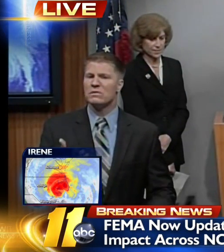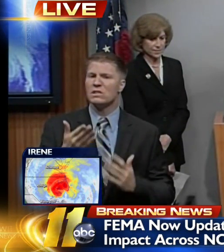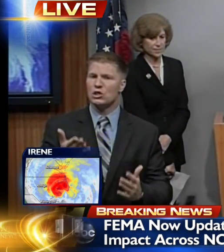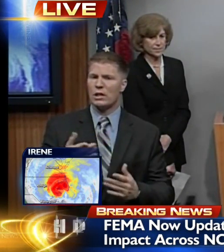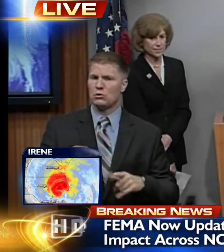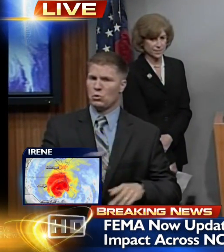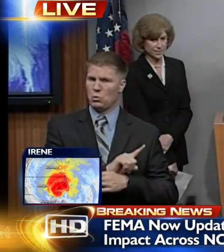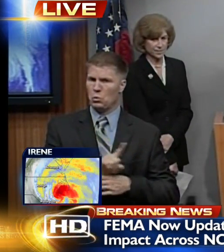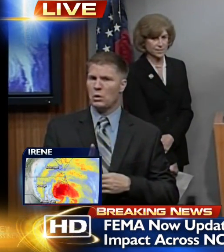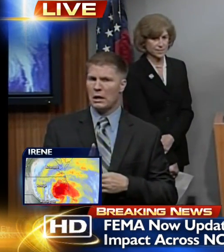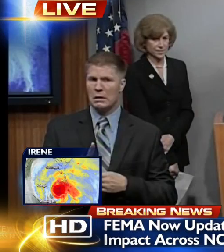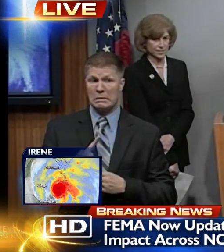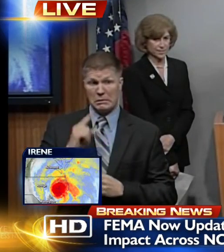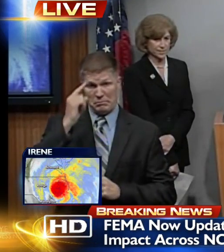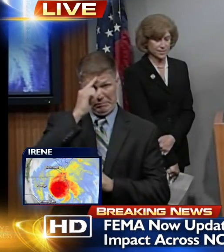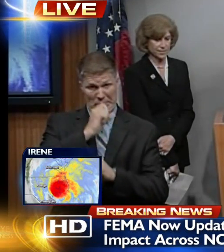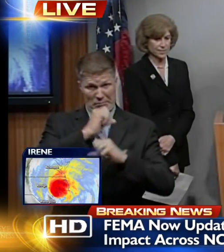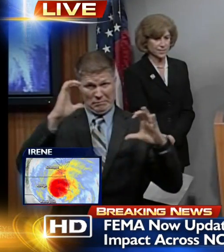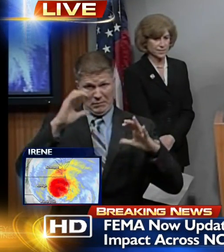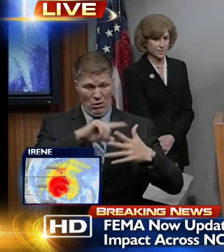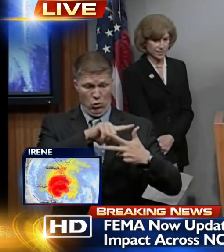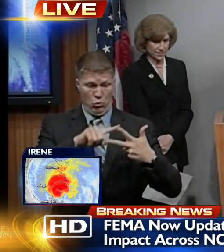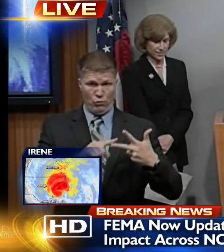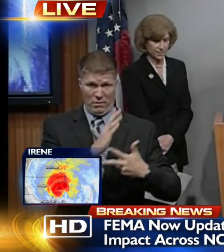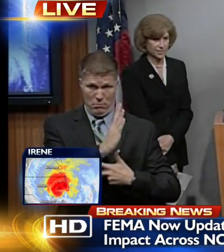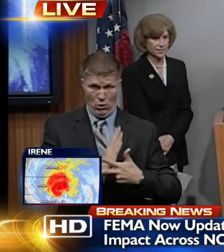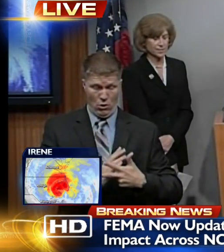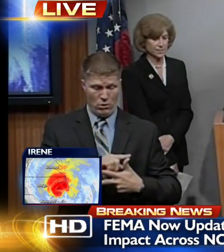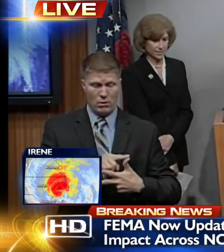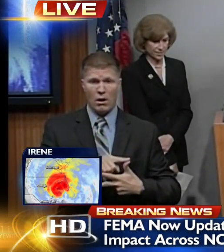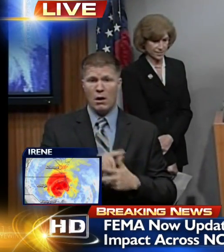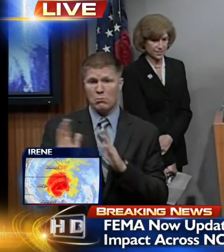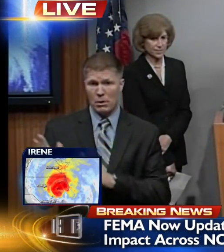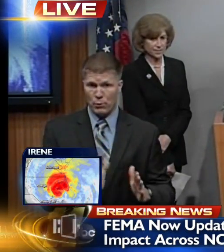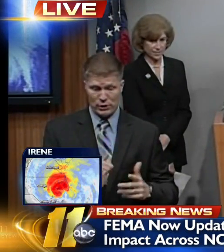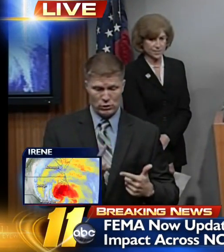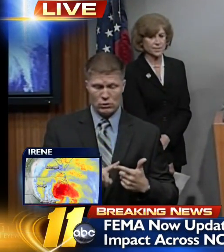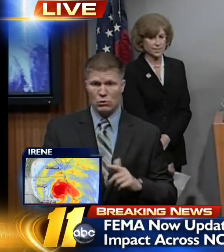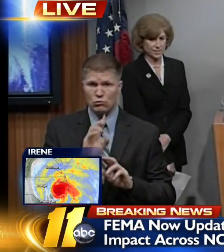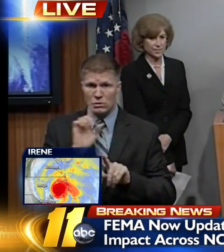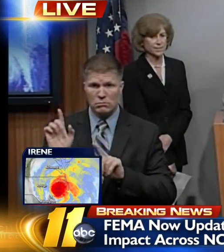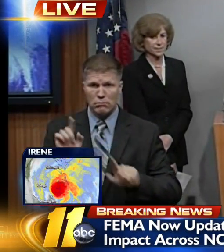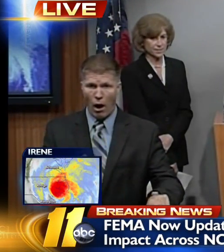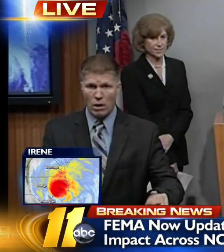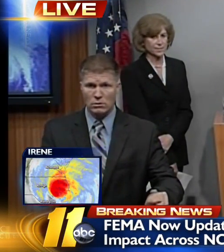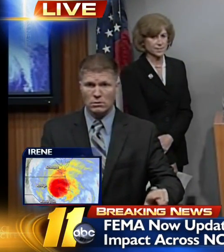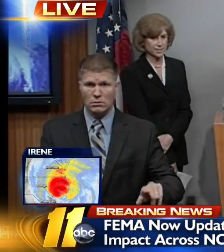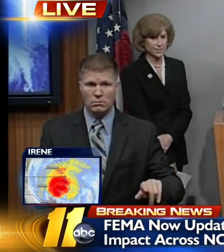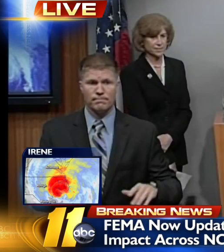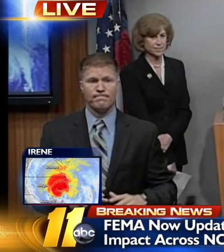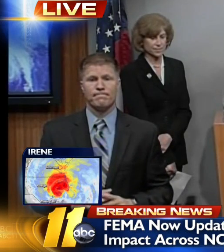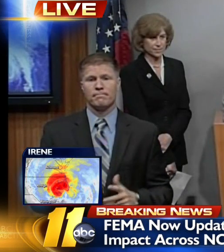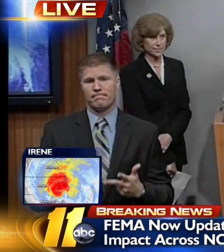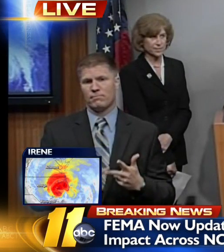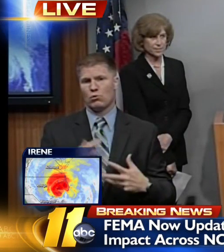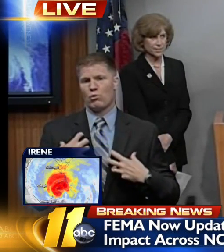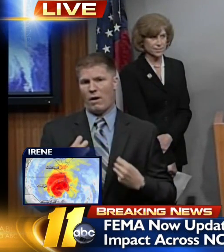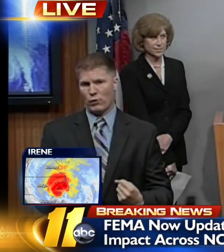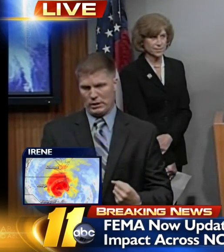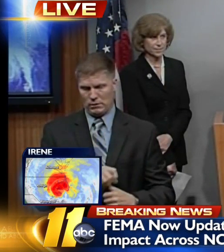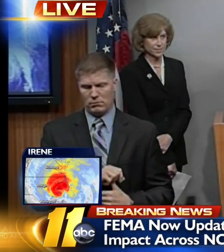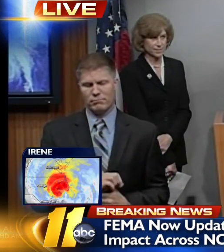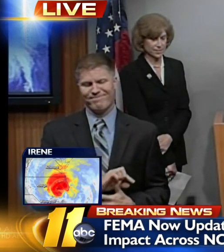the week, think of this in 3 phases: preparation, response, and recovery. Some of our states are